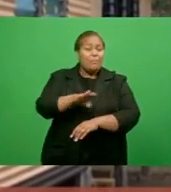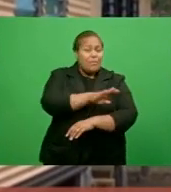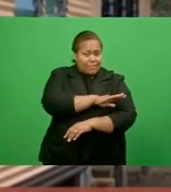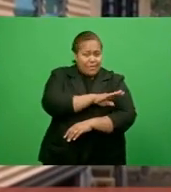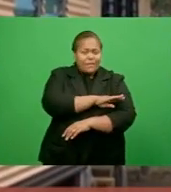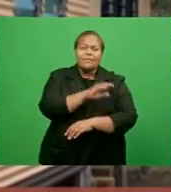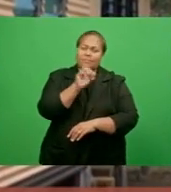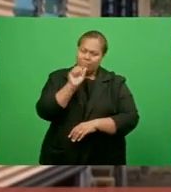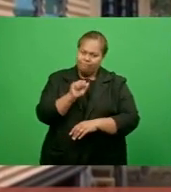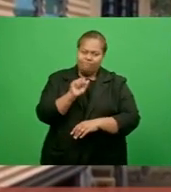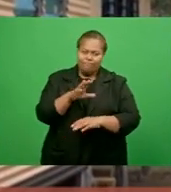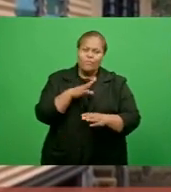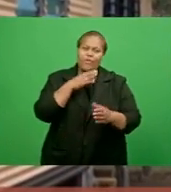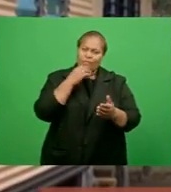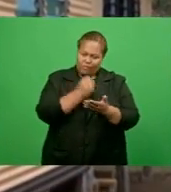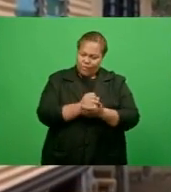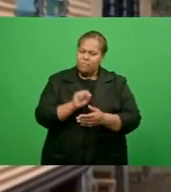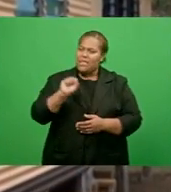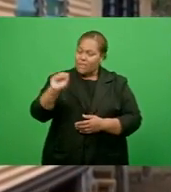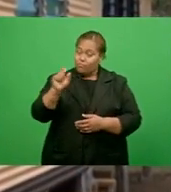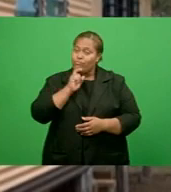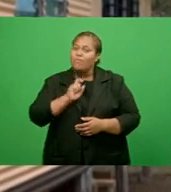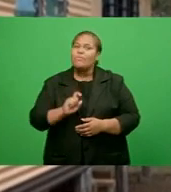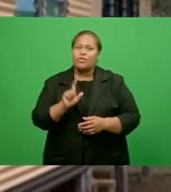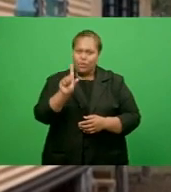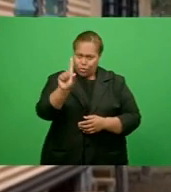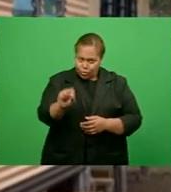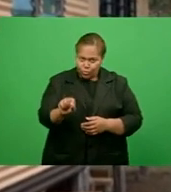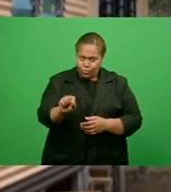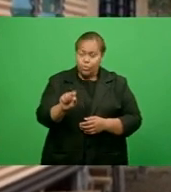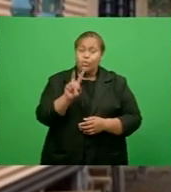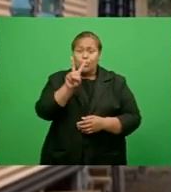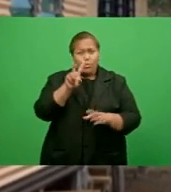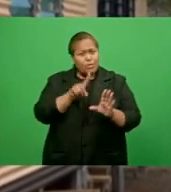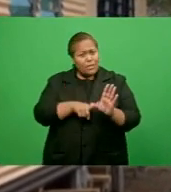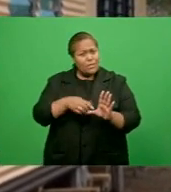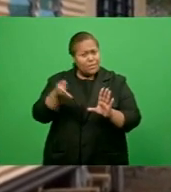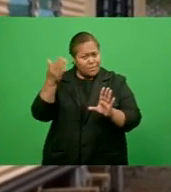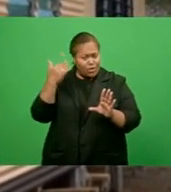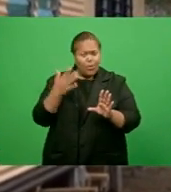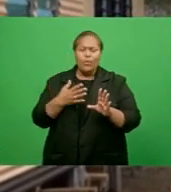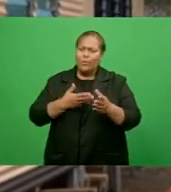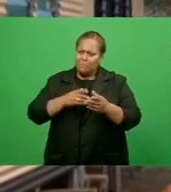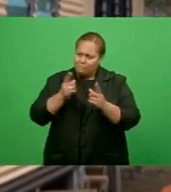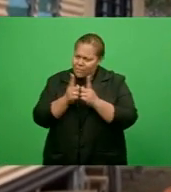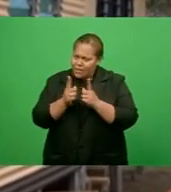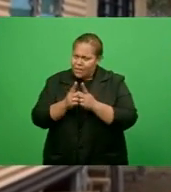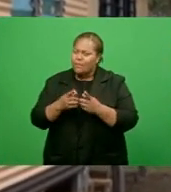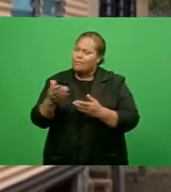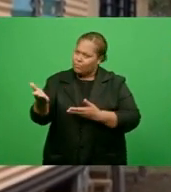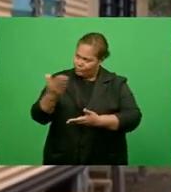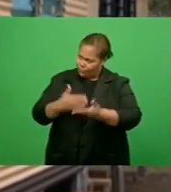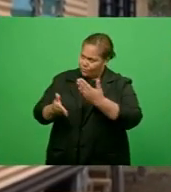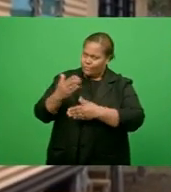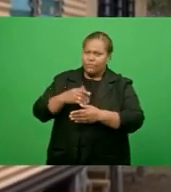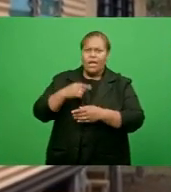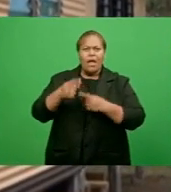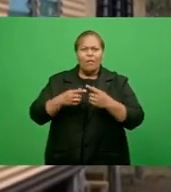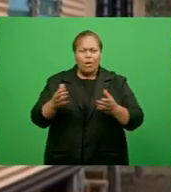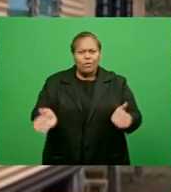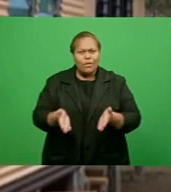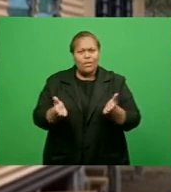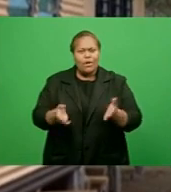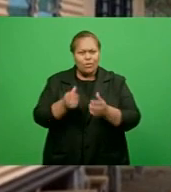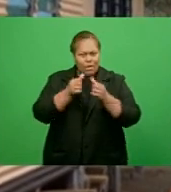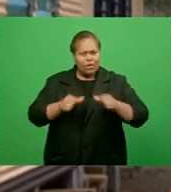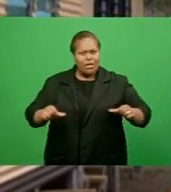his visit 2 years ago about plans to boost our agriculture production, and we are really thankful about the news